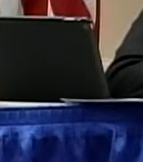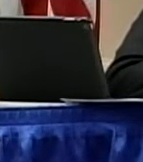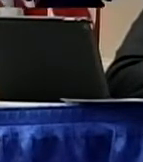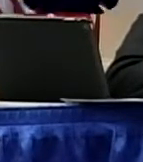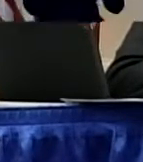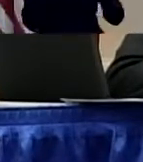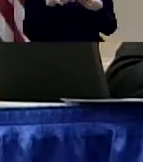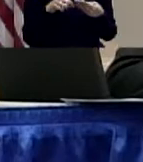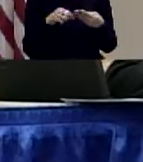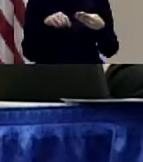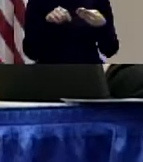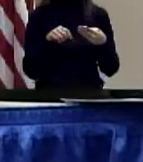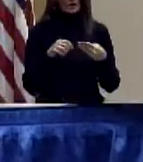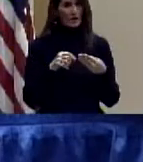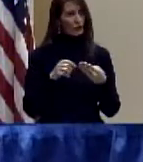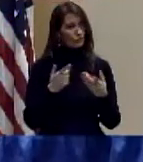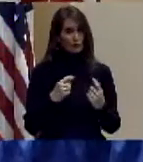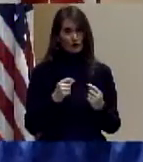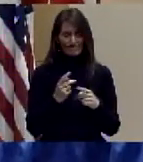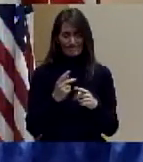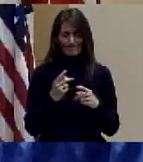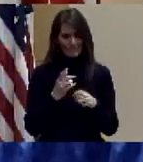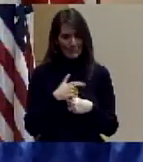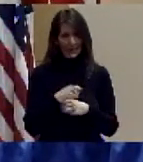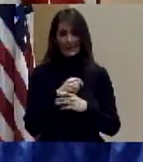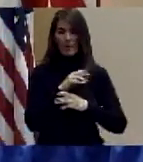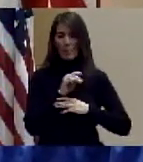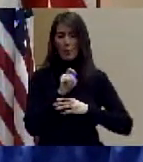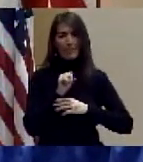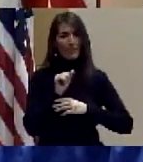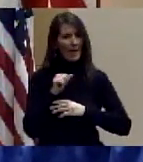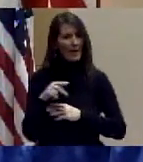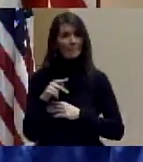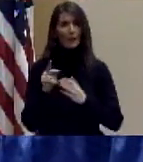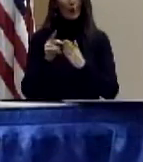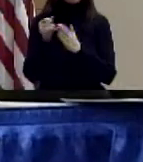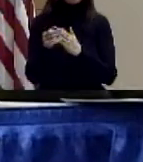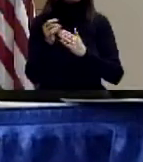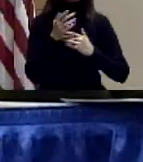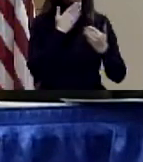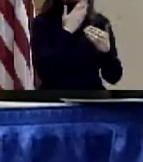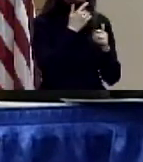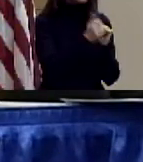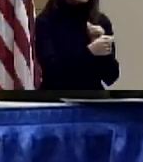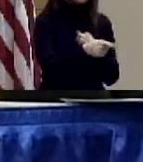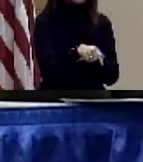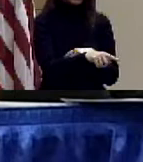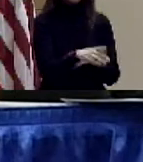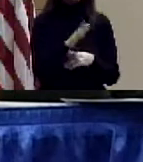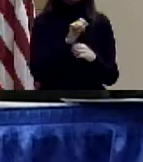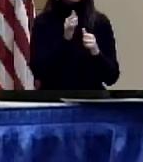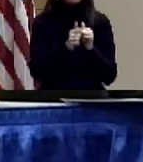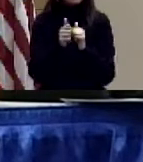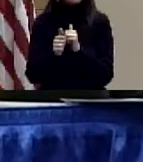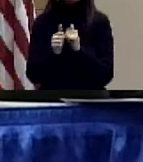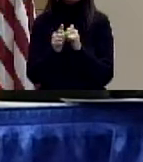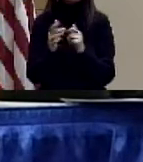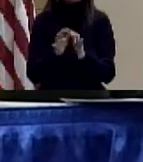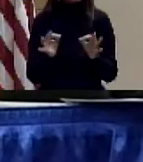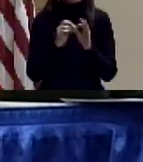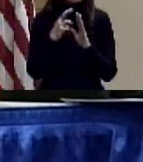on our mobile app project, and I want to thank each of you because you each play an important role in